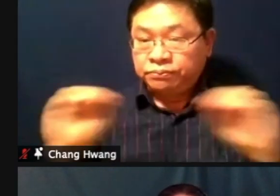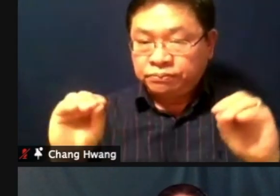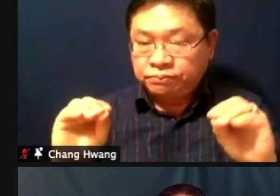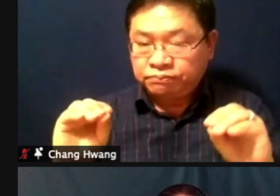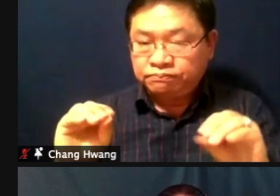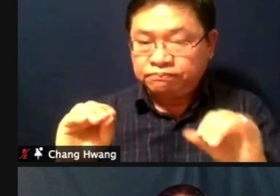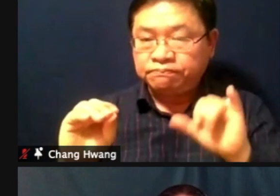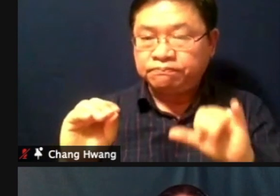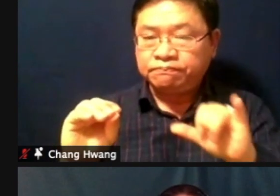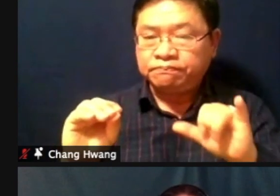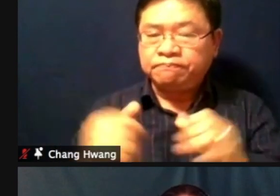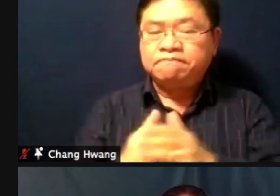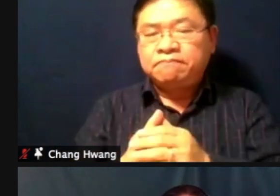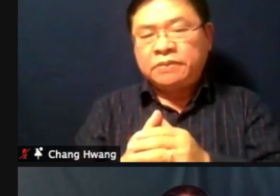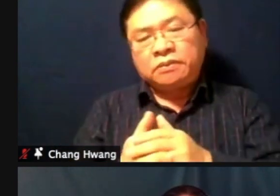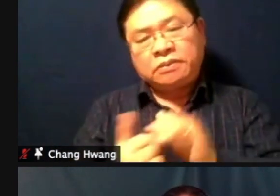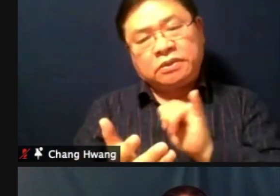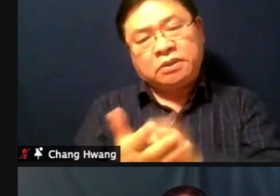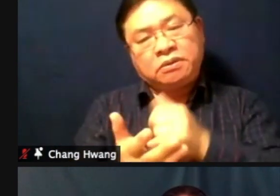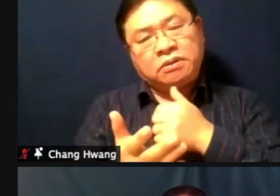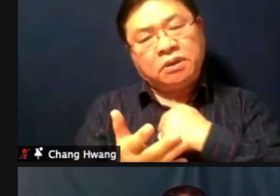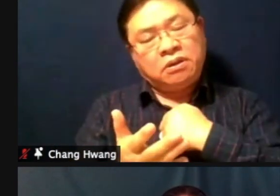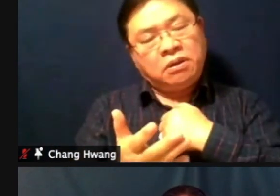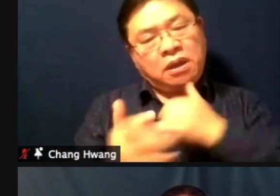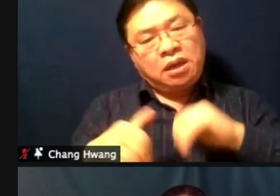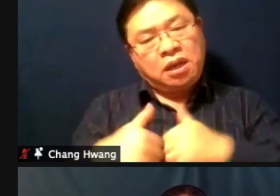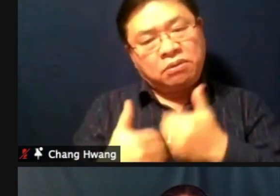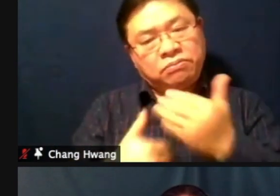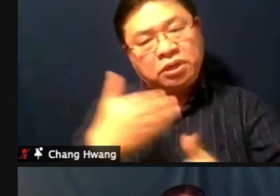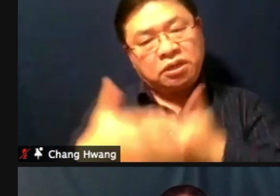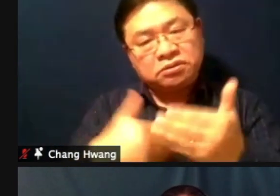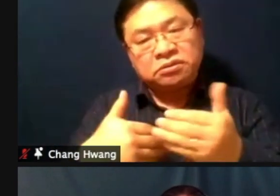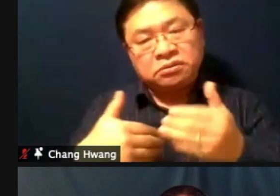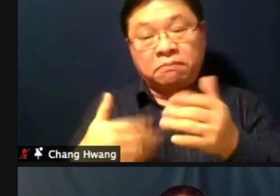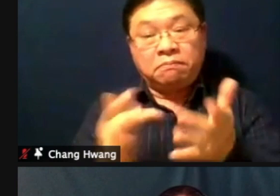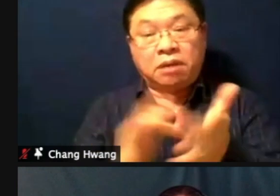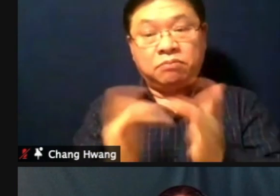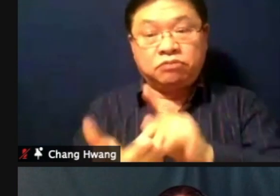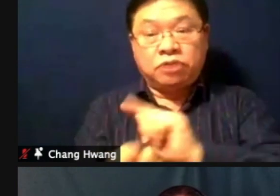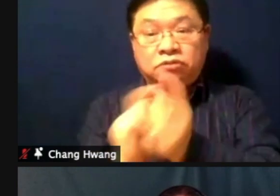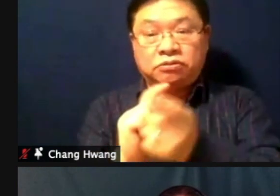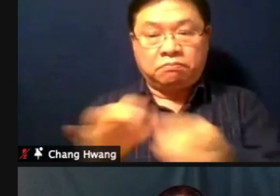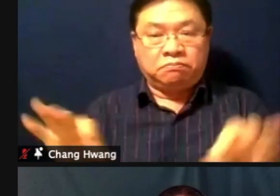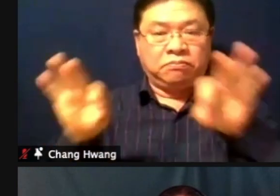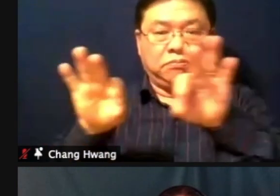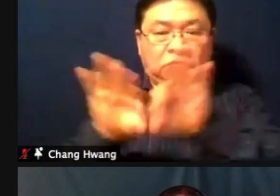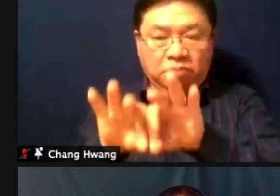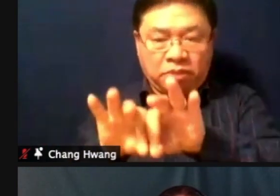Meanwhile, a sign language translation equivalent for South Korea does not or did not exist.